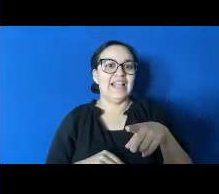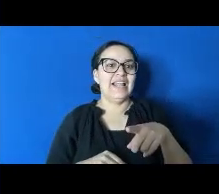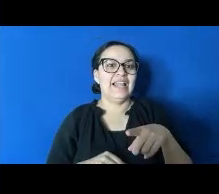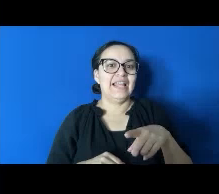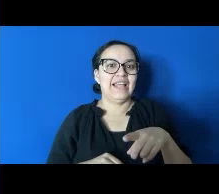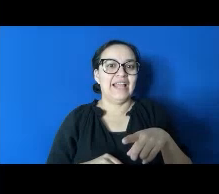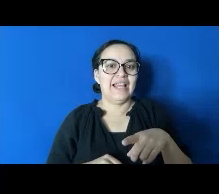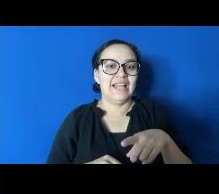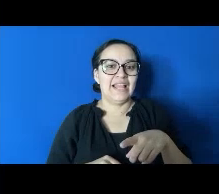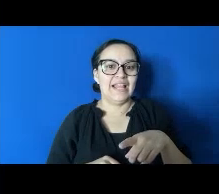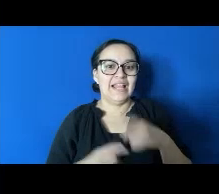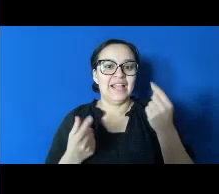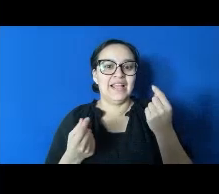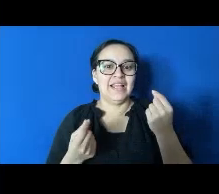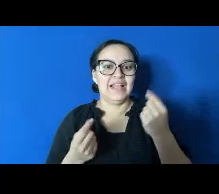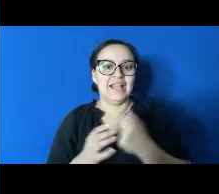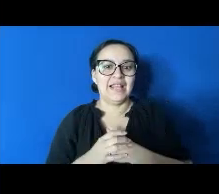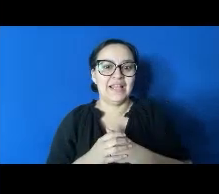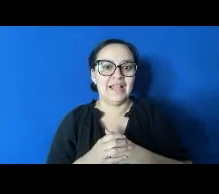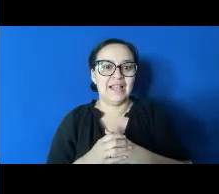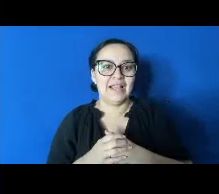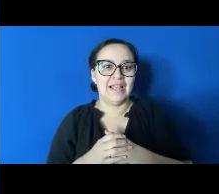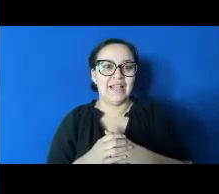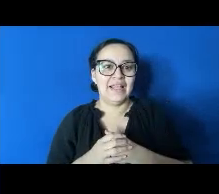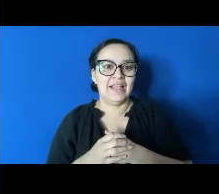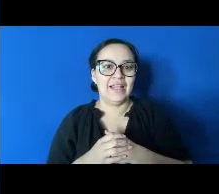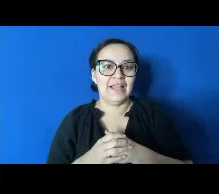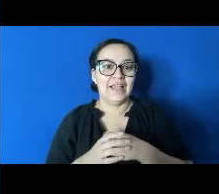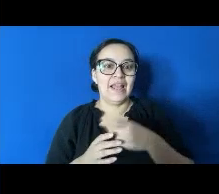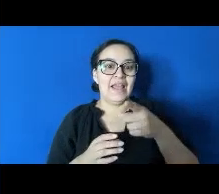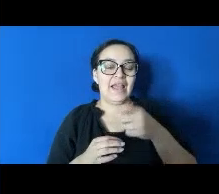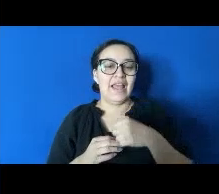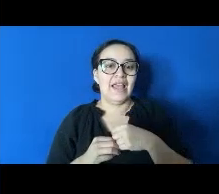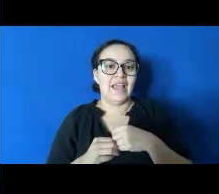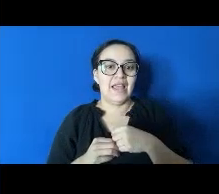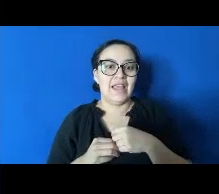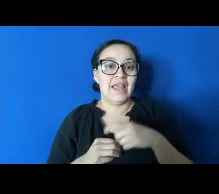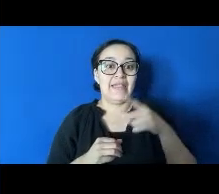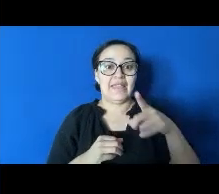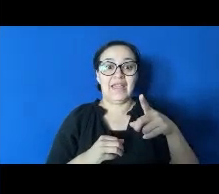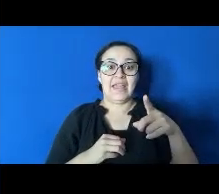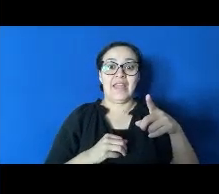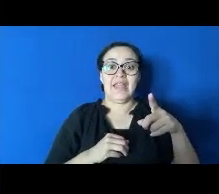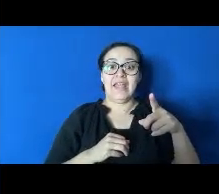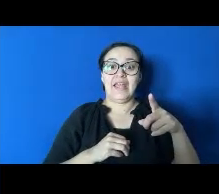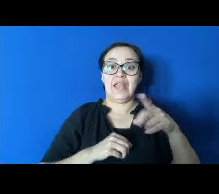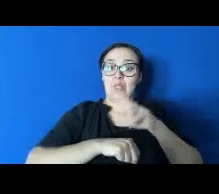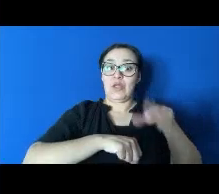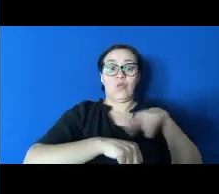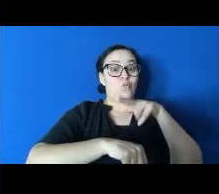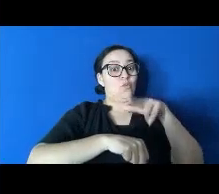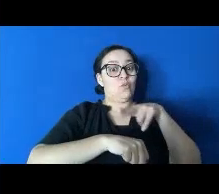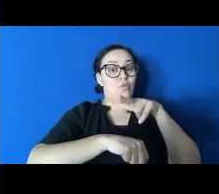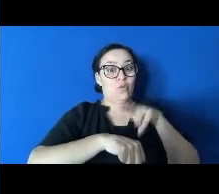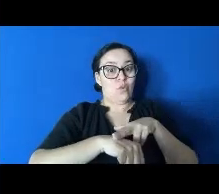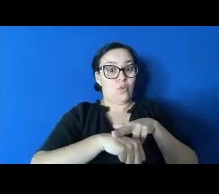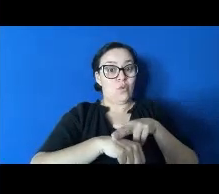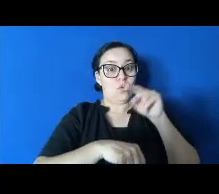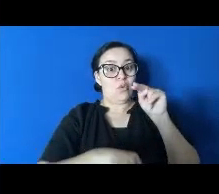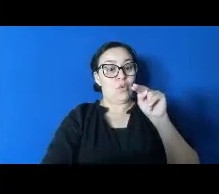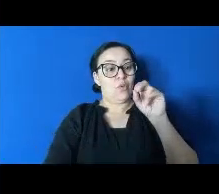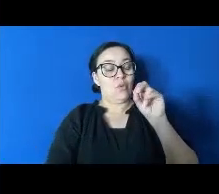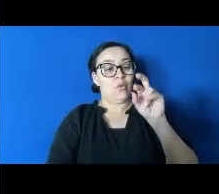So the normals, you can see a link here on this tab. These normals